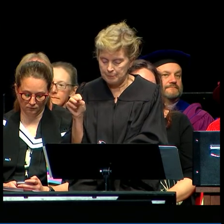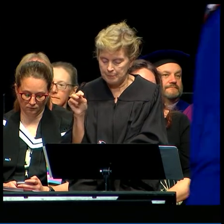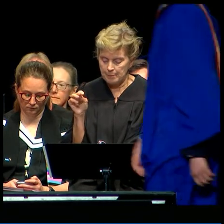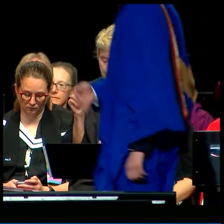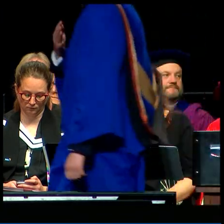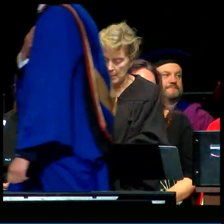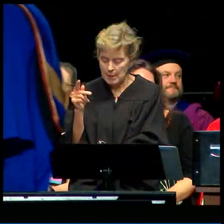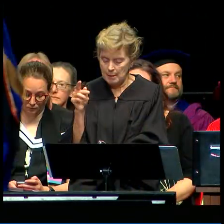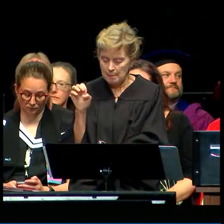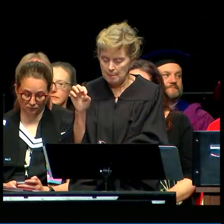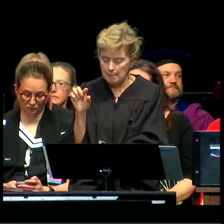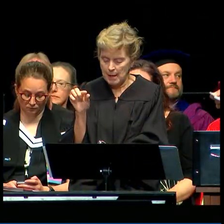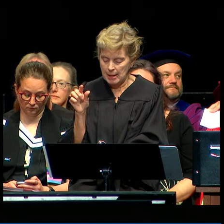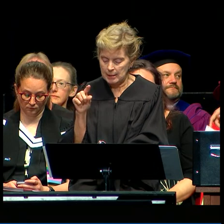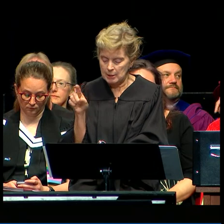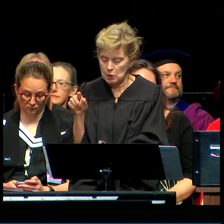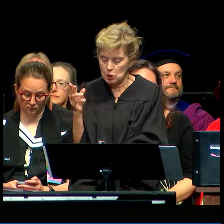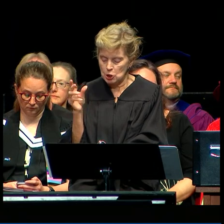Pengzhao Li.